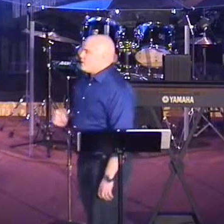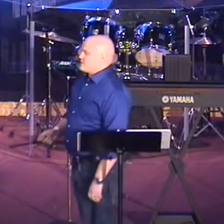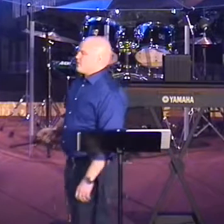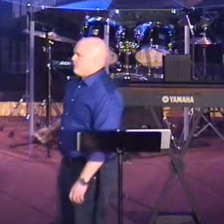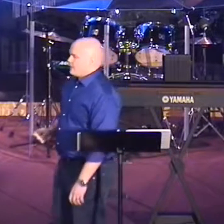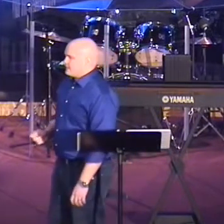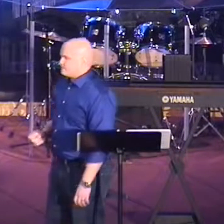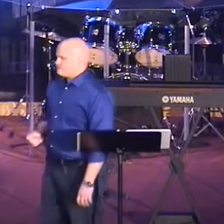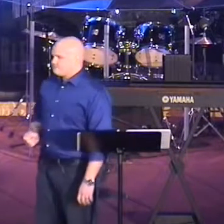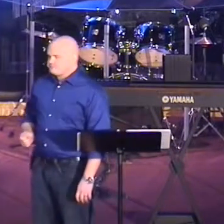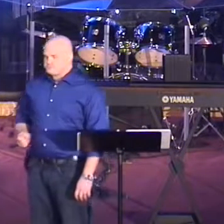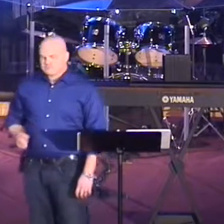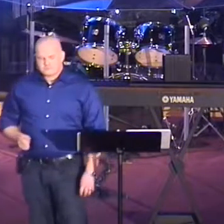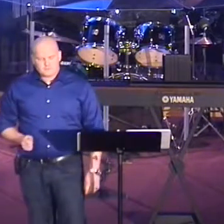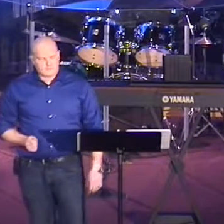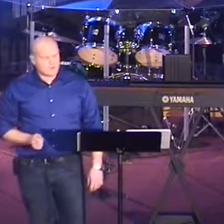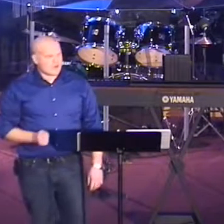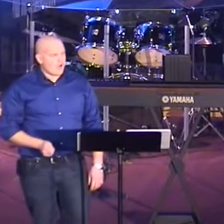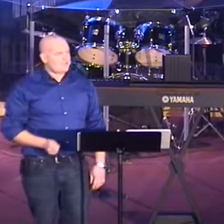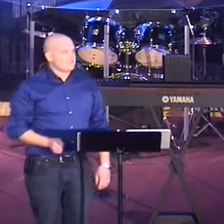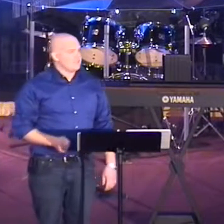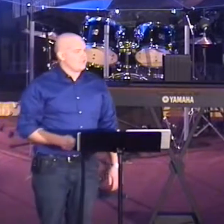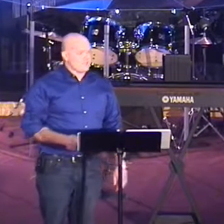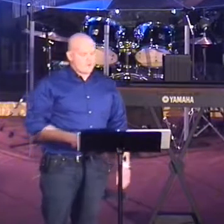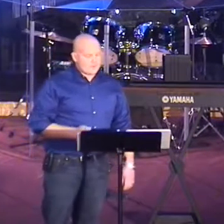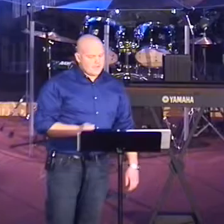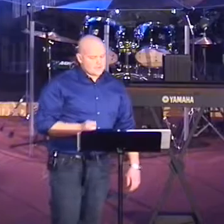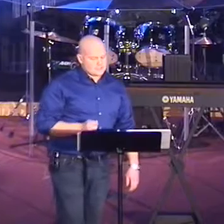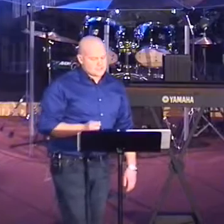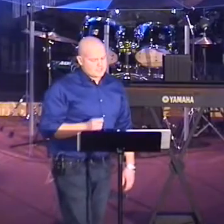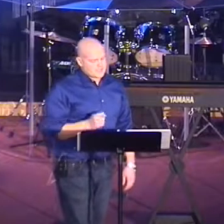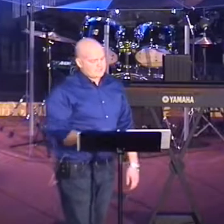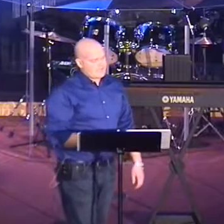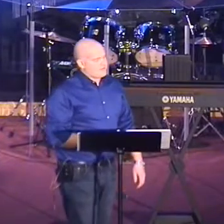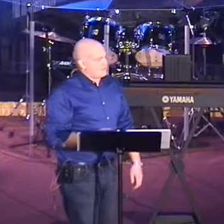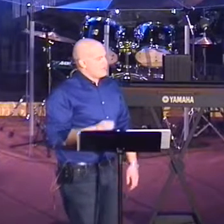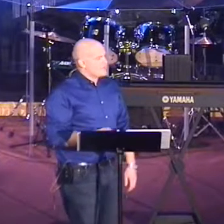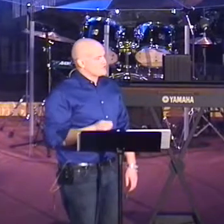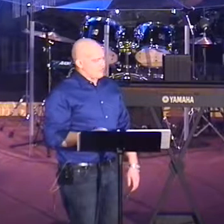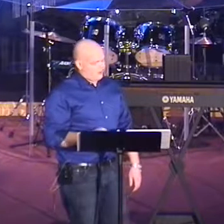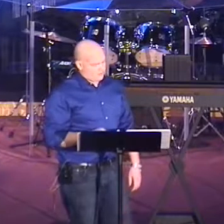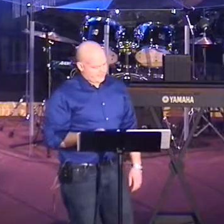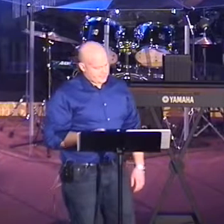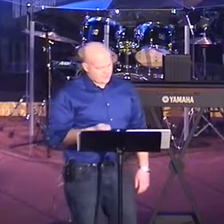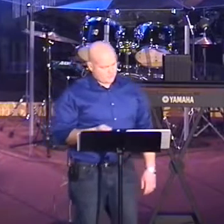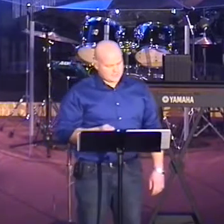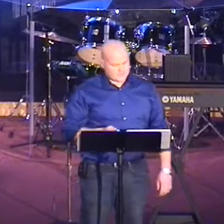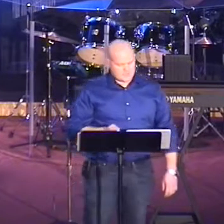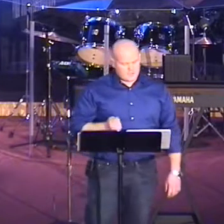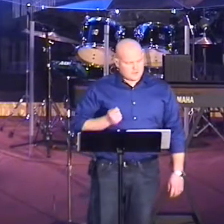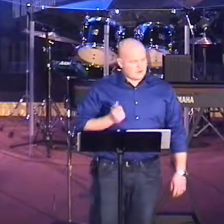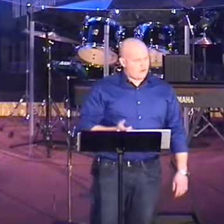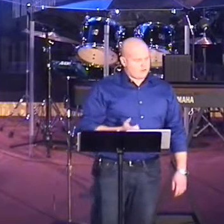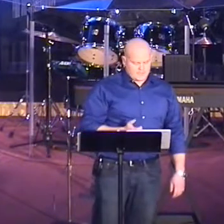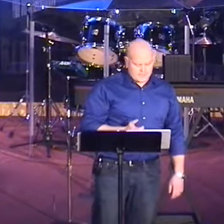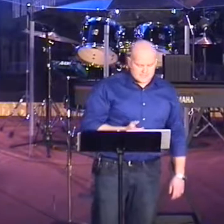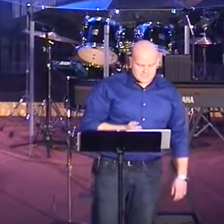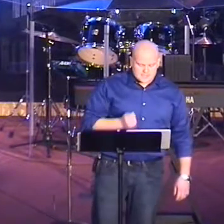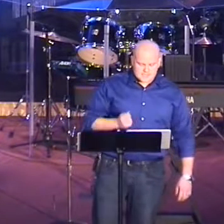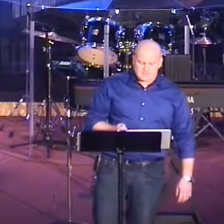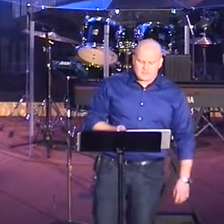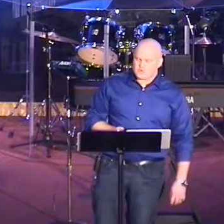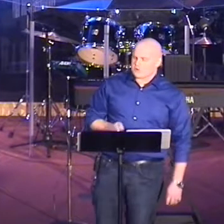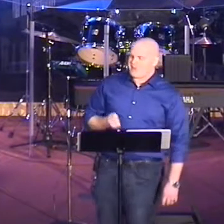So what is a calling? Well, commonly, we like to explain that a life's calling, someone's calling,